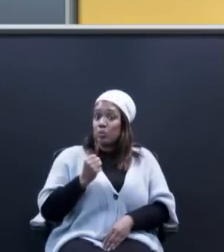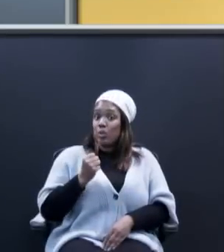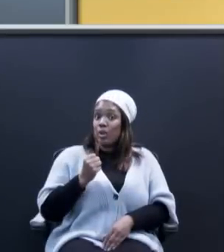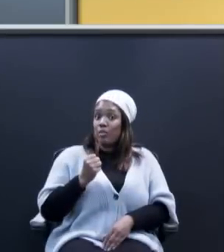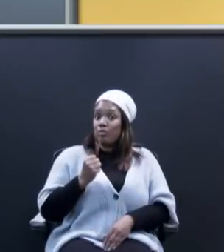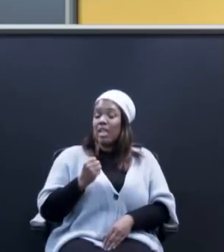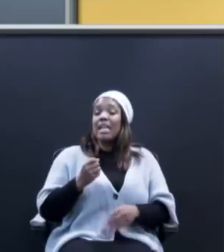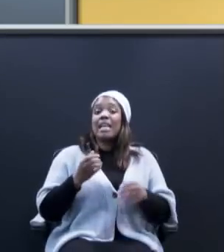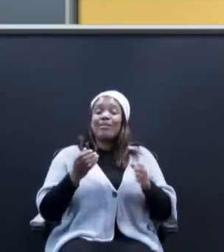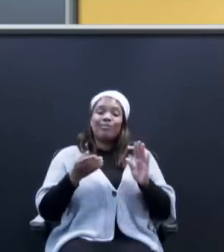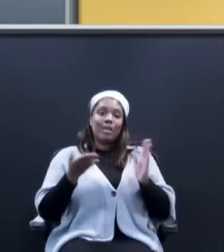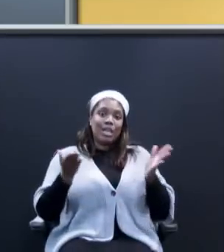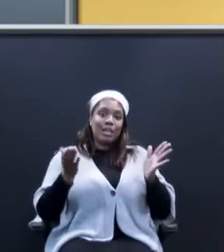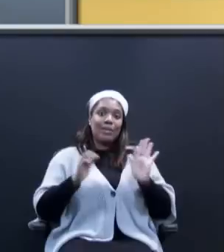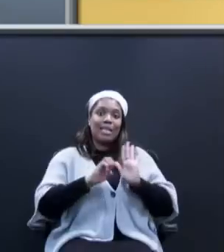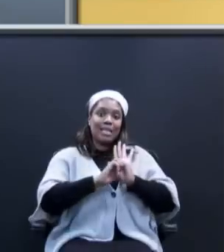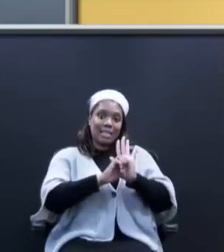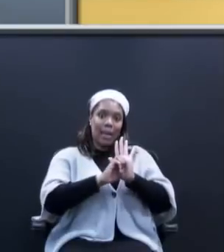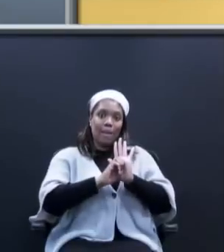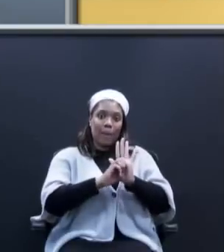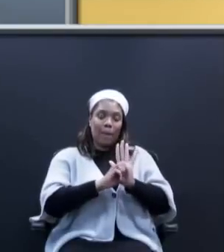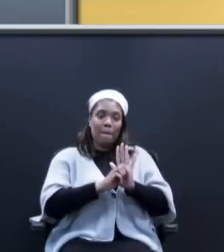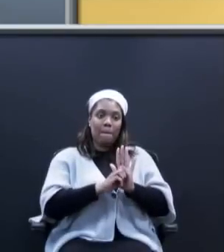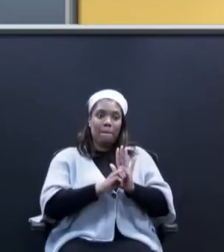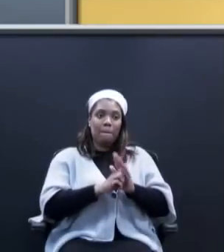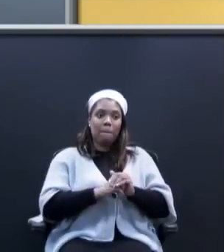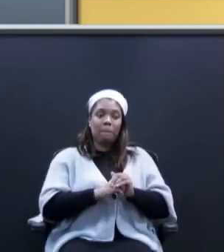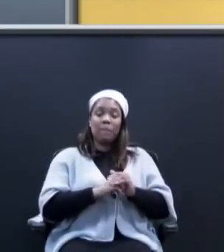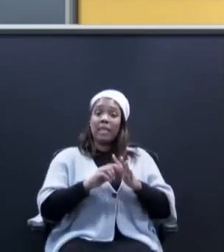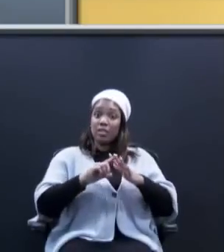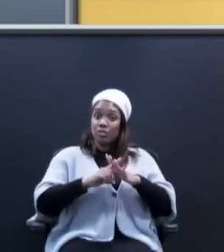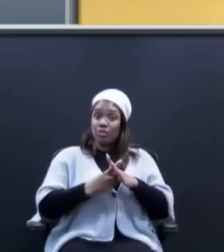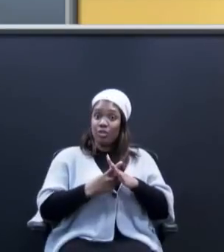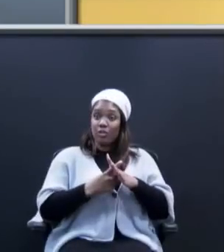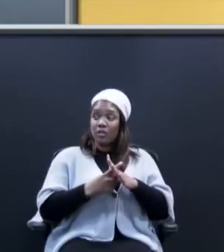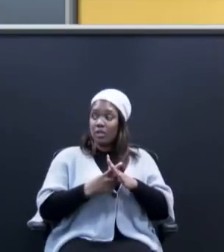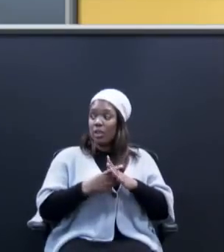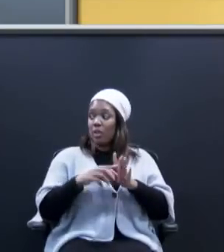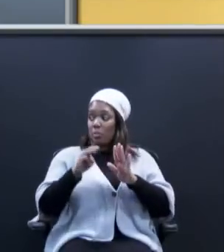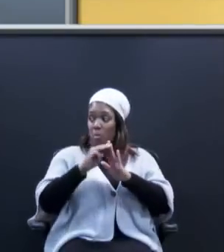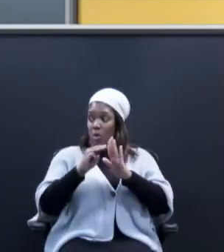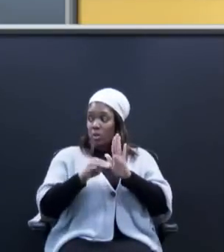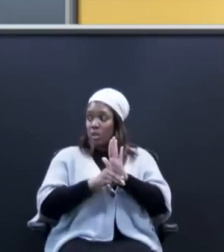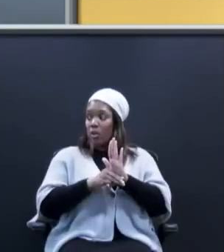talking about. Because this thing started with Moses,